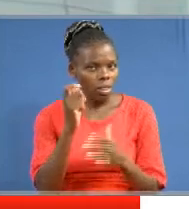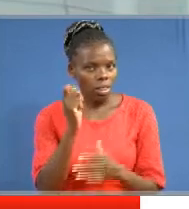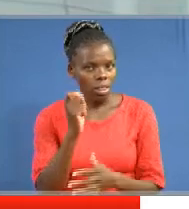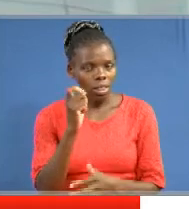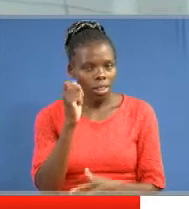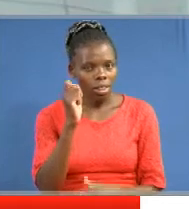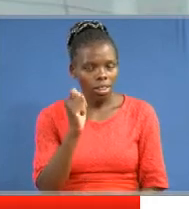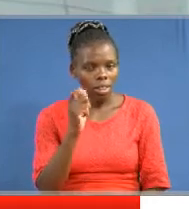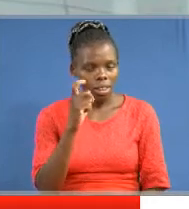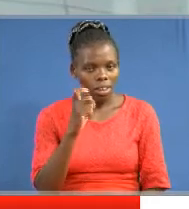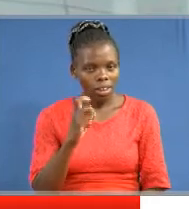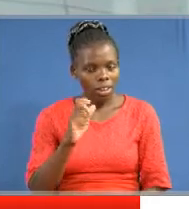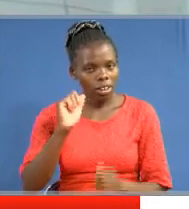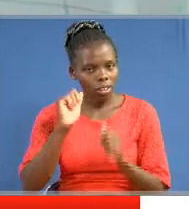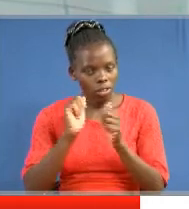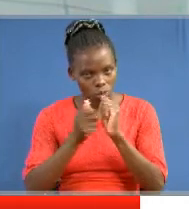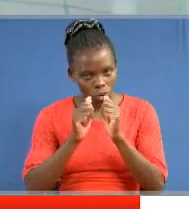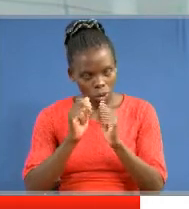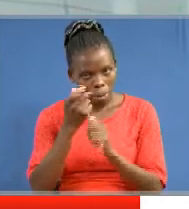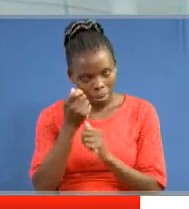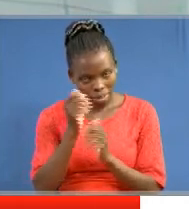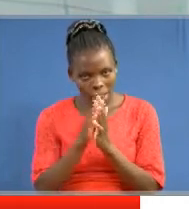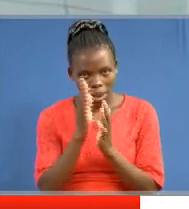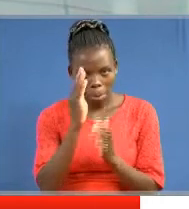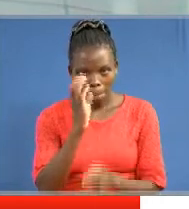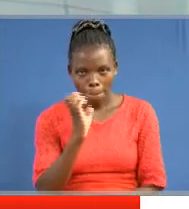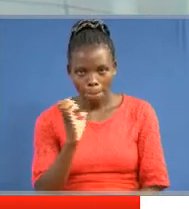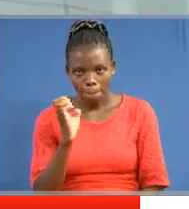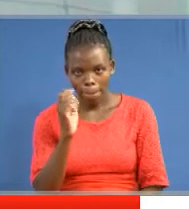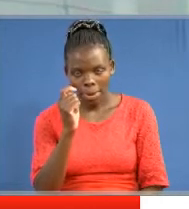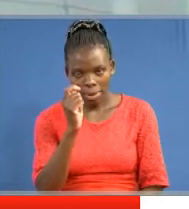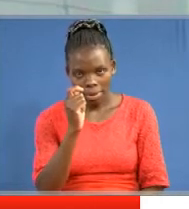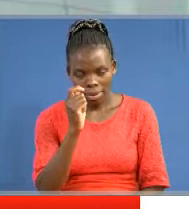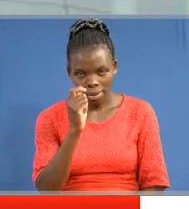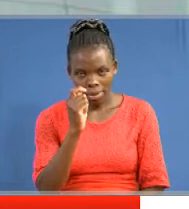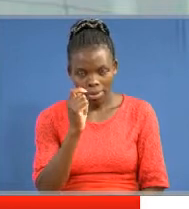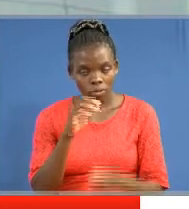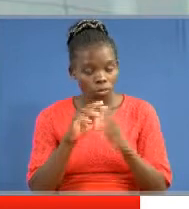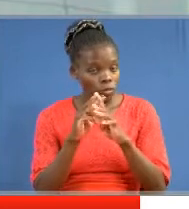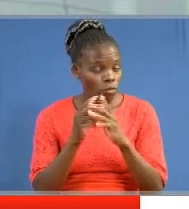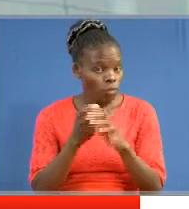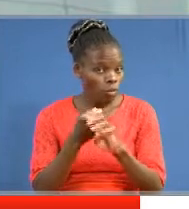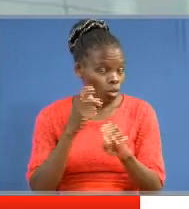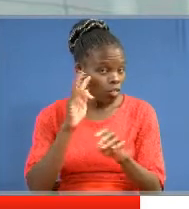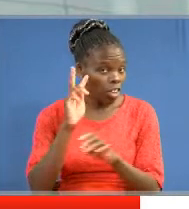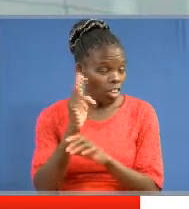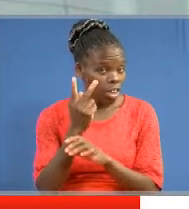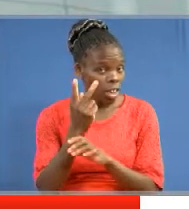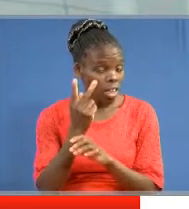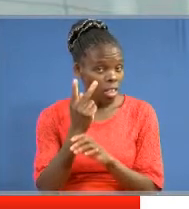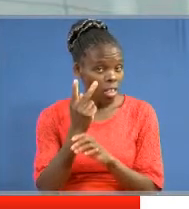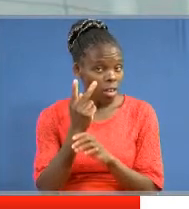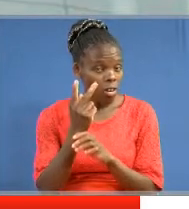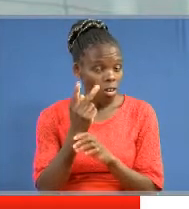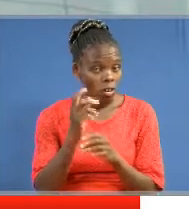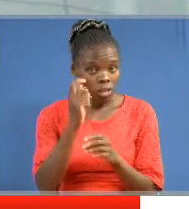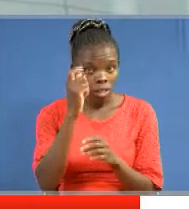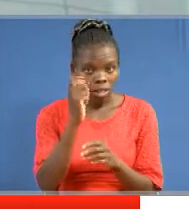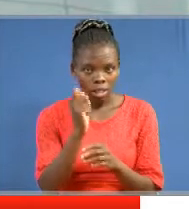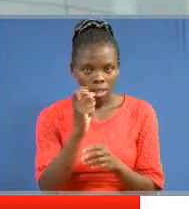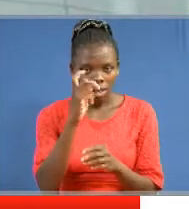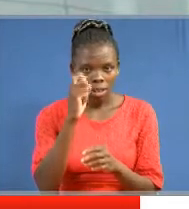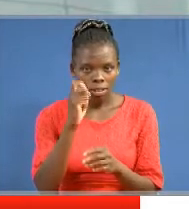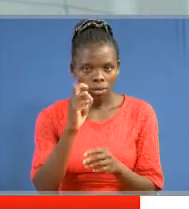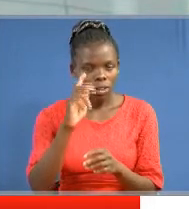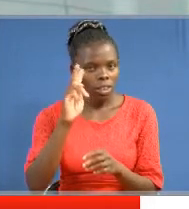Standoff, while Sportpesa and Betin have separately announced their departure from Kenyan betting firm owing to the tax standoff with